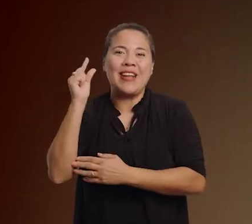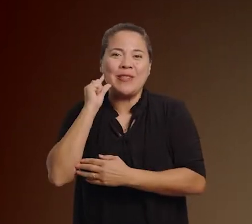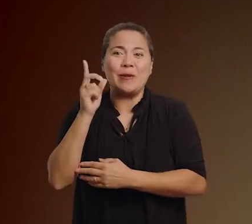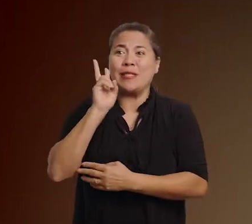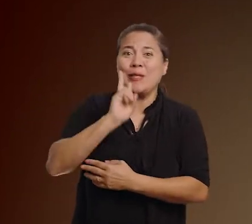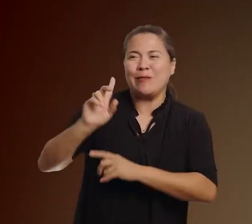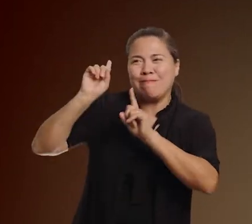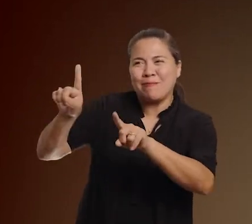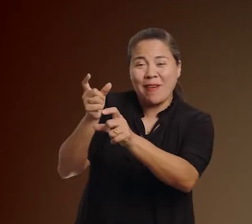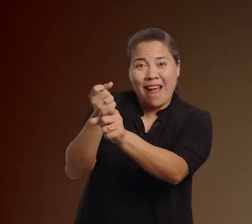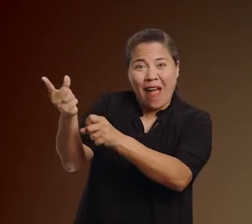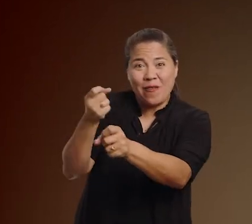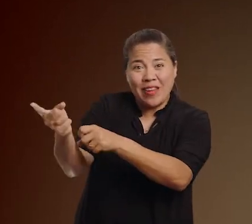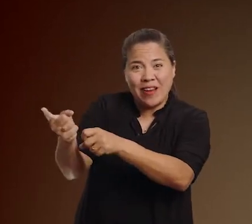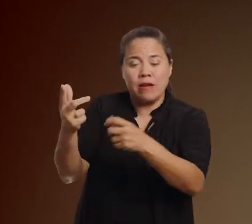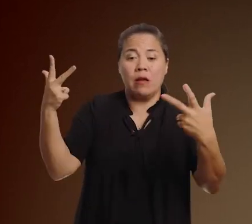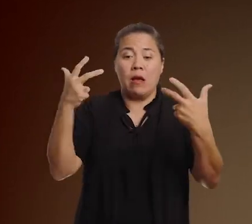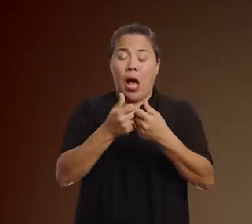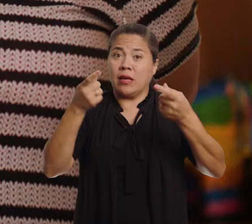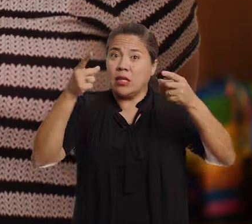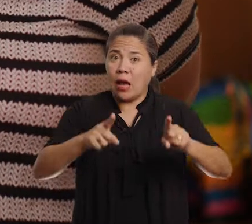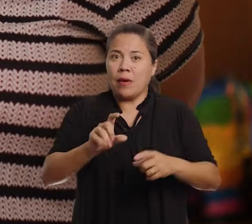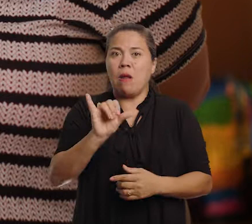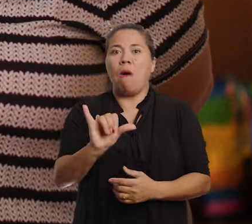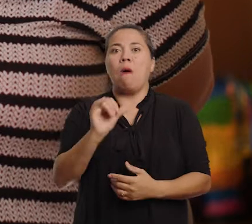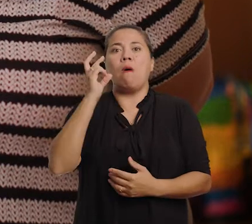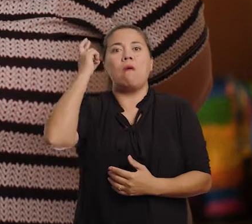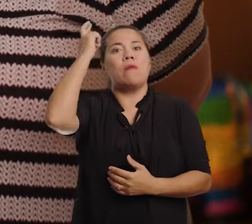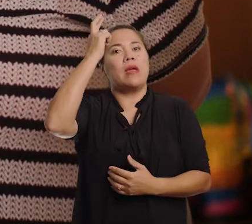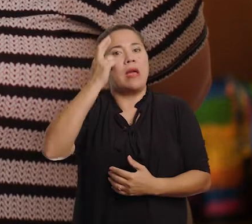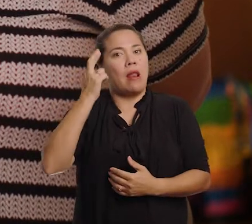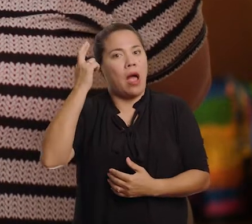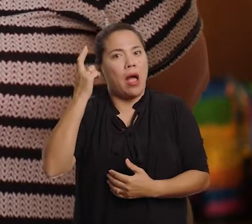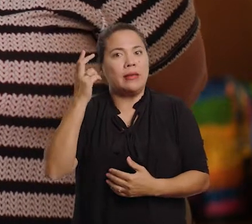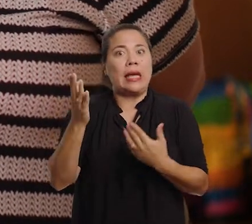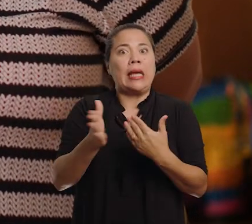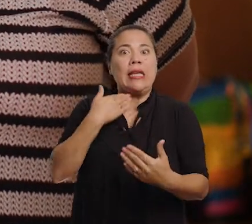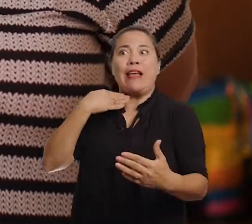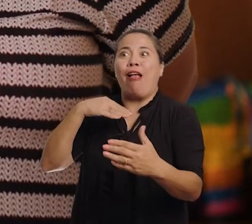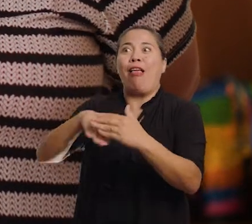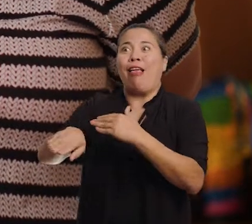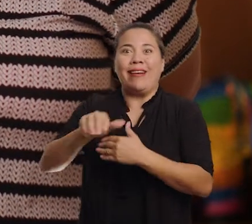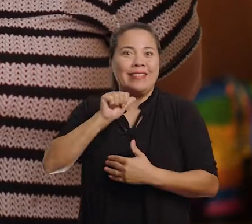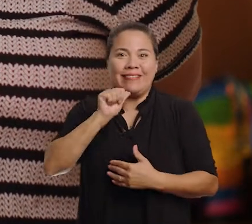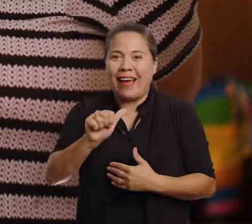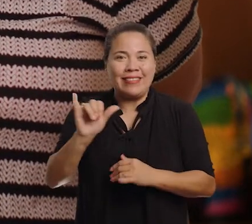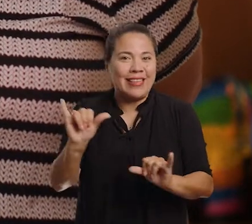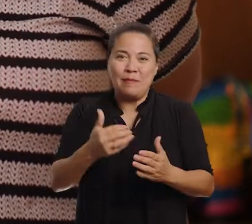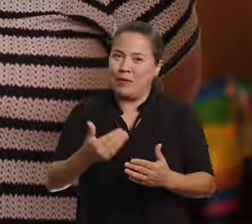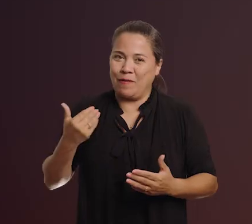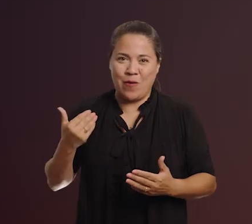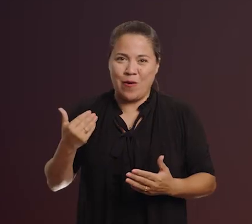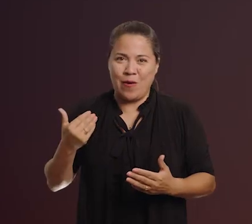Fiesta since she was 2 years old. After the accident, we realized we can't go to every single event like we